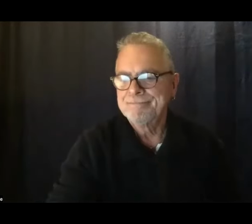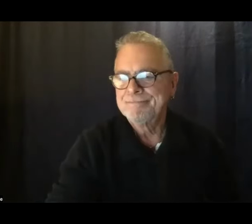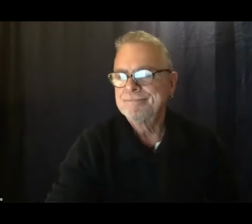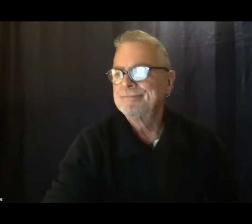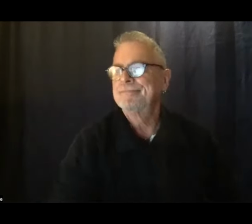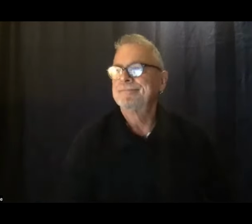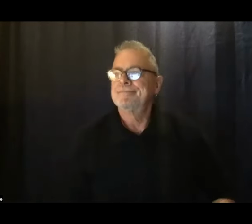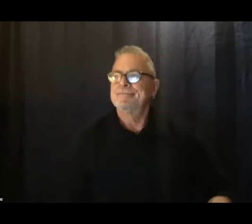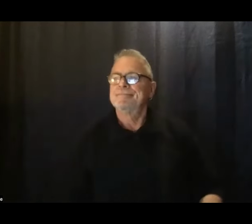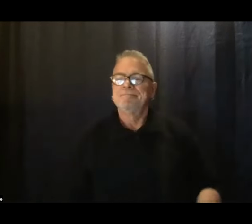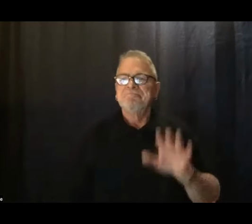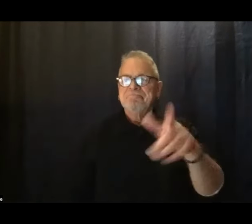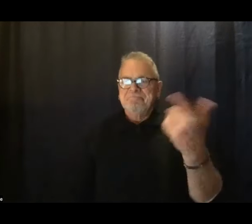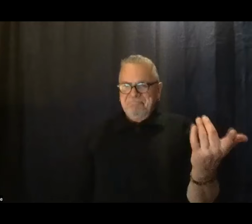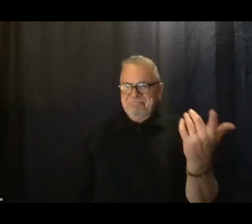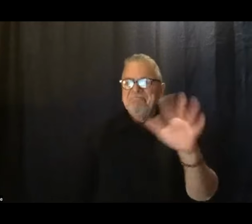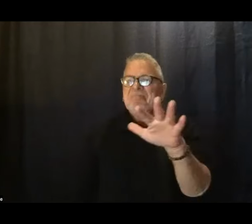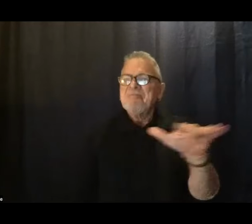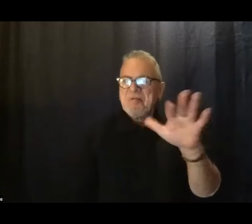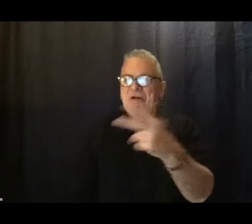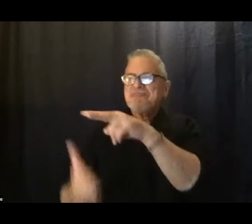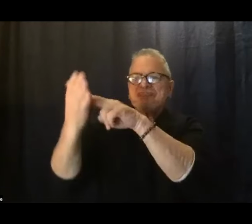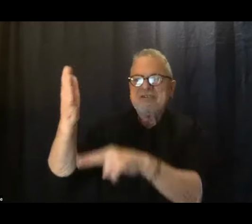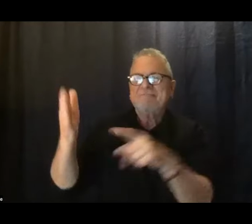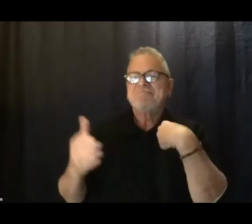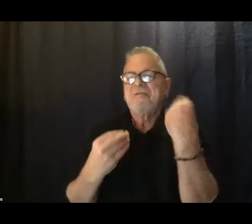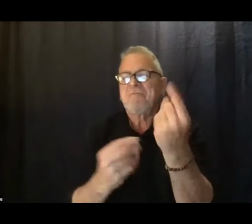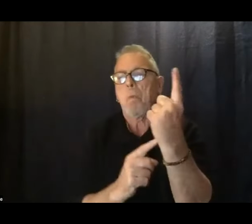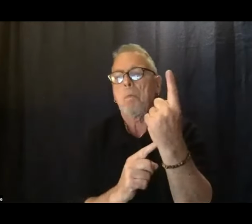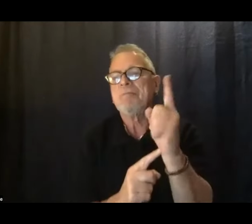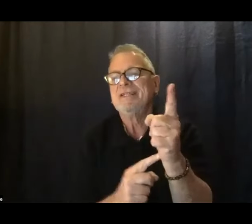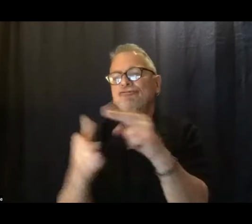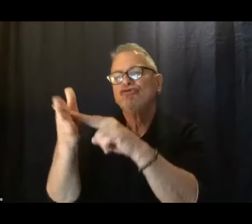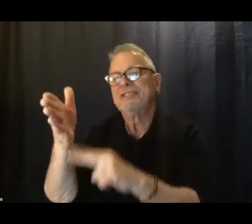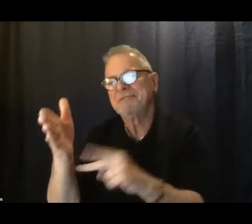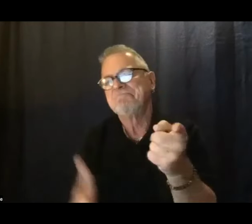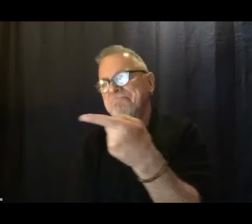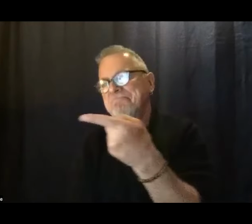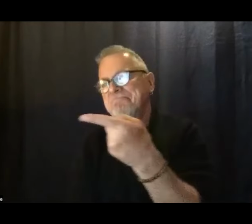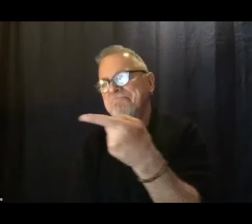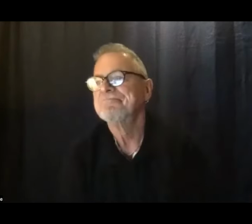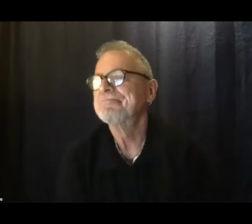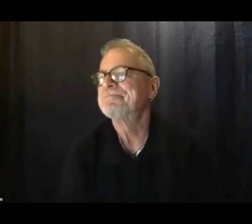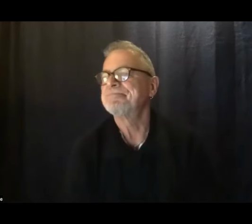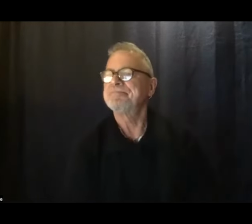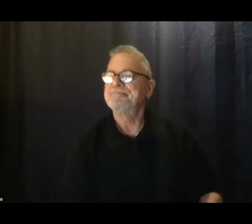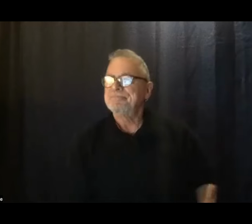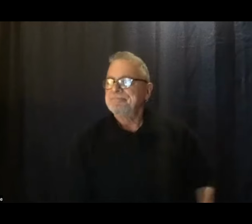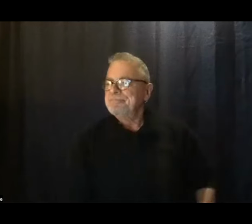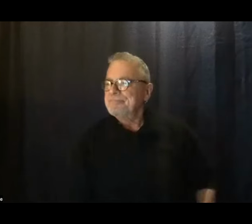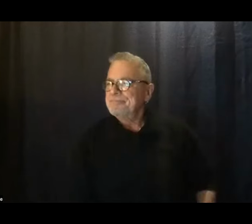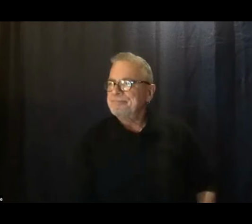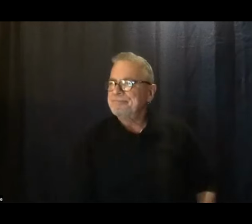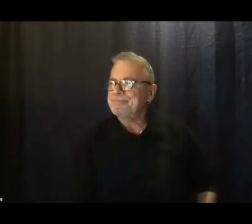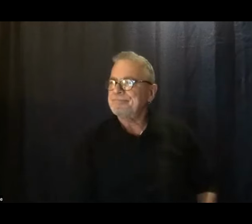big picture, and then we'll bring it back and kind of look at how it impacts the language. So go ahead, and I'm going to give you about a minute or so to